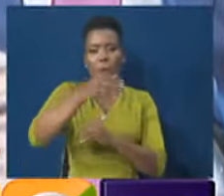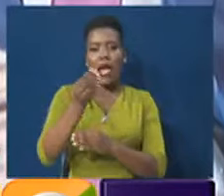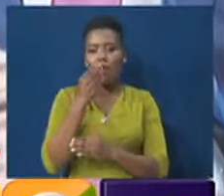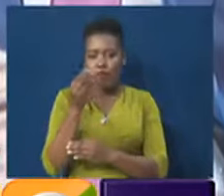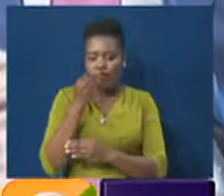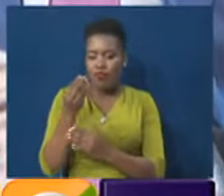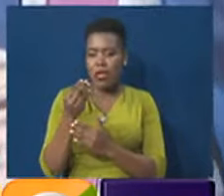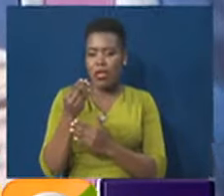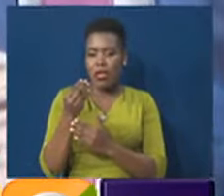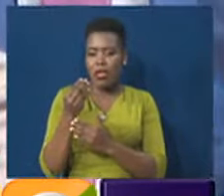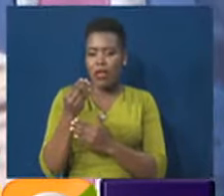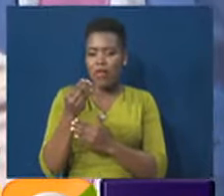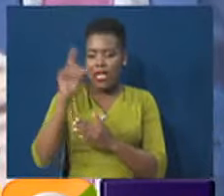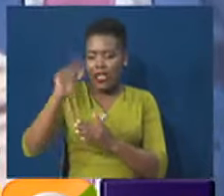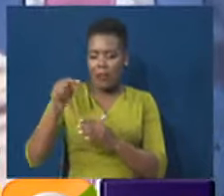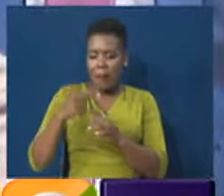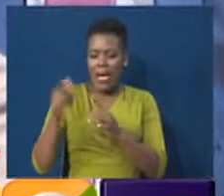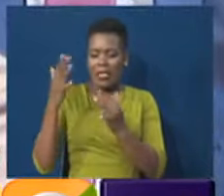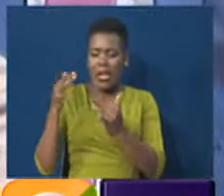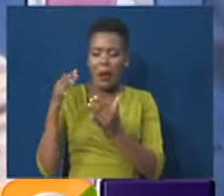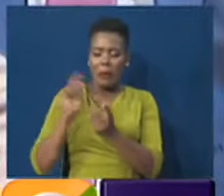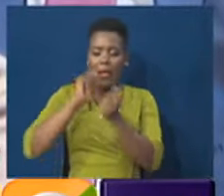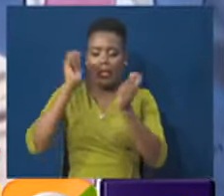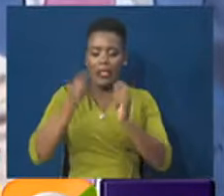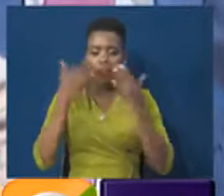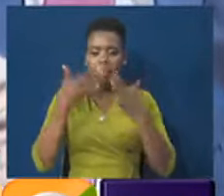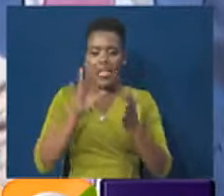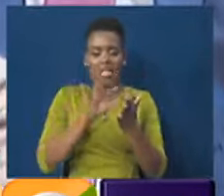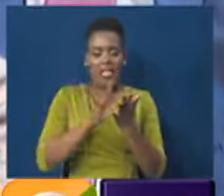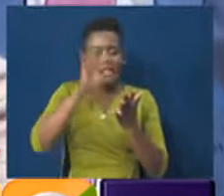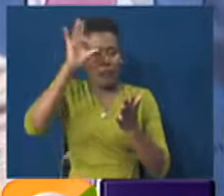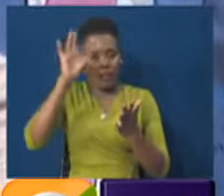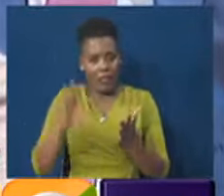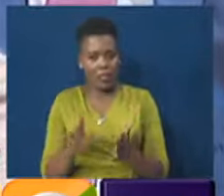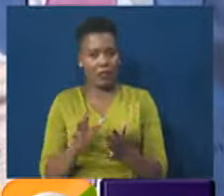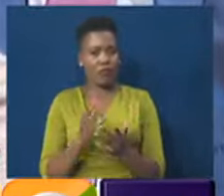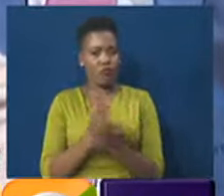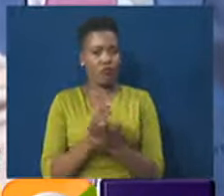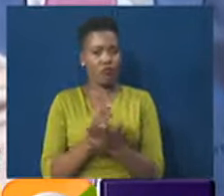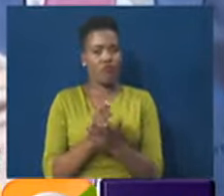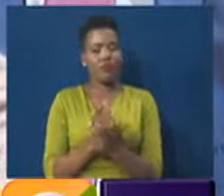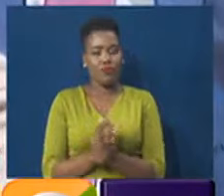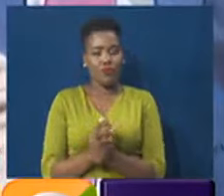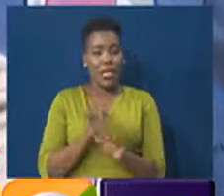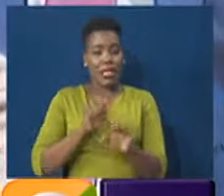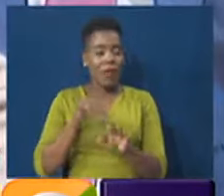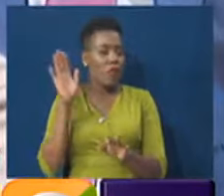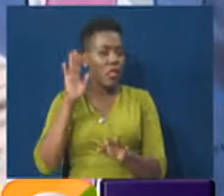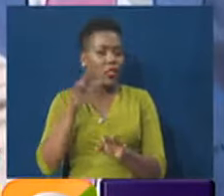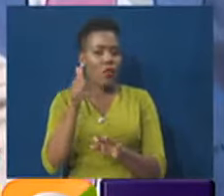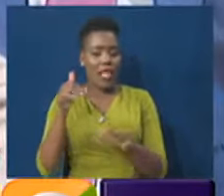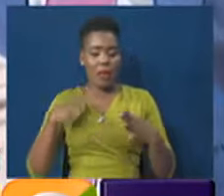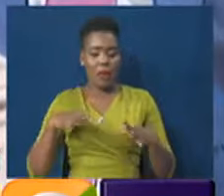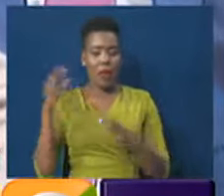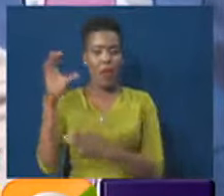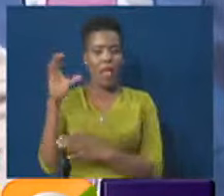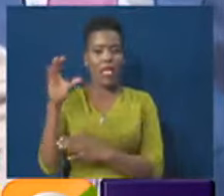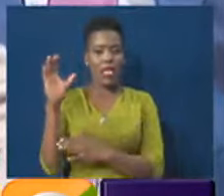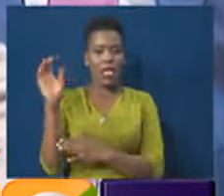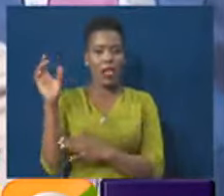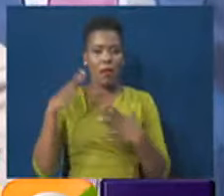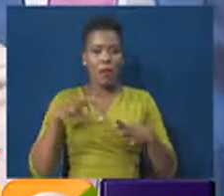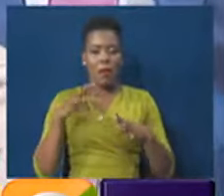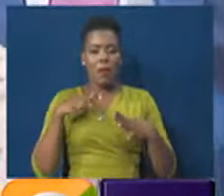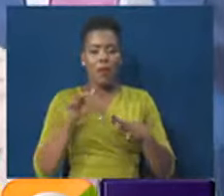than they are today. Today, it is more and more pain. In fact, when you listen even to the Bwananchi, this is the studios that was what was being covered before, people